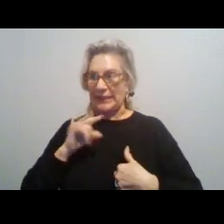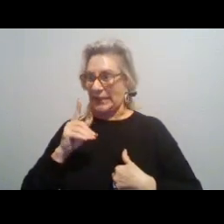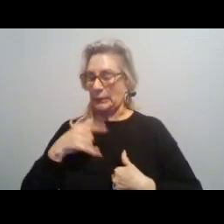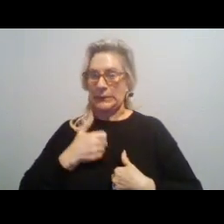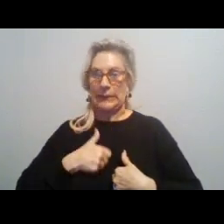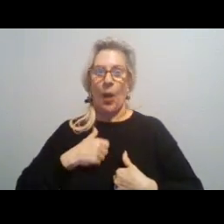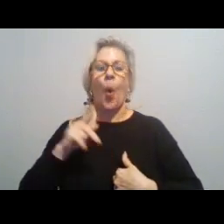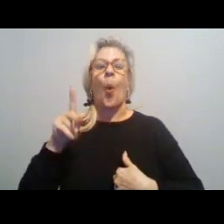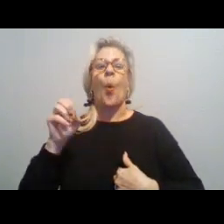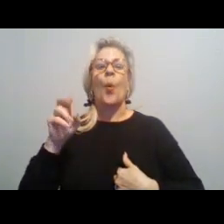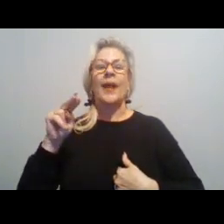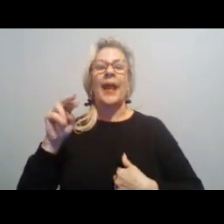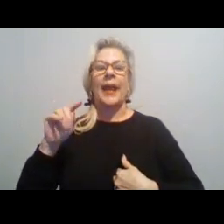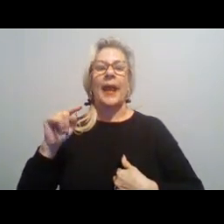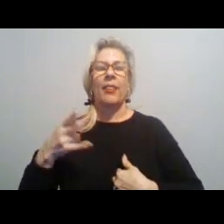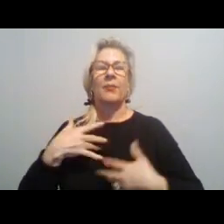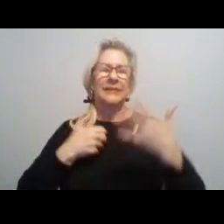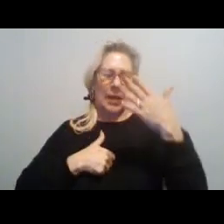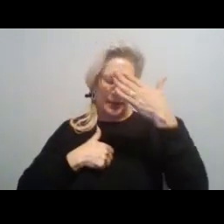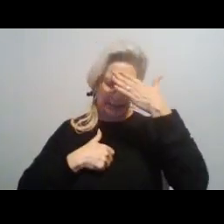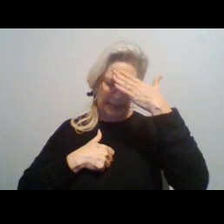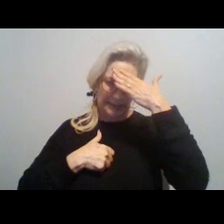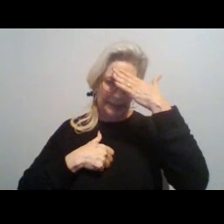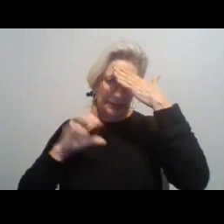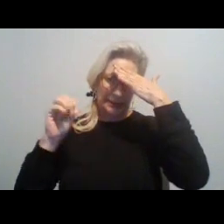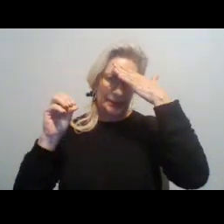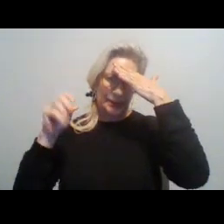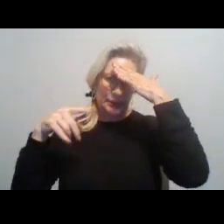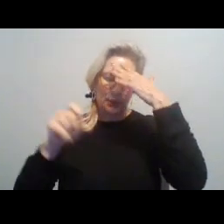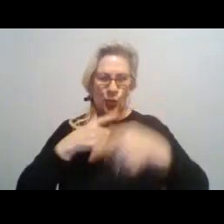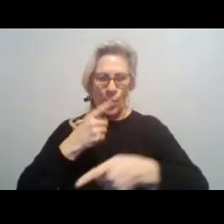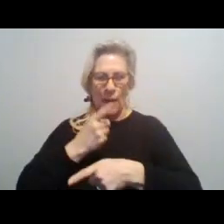Yes, Kenneth. I'm sorry, Kenneth. No, you're right.